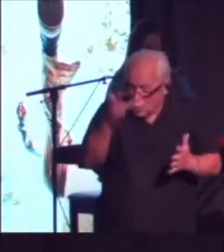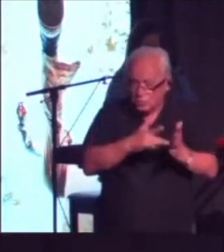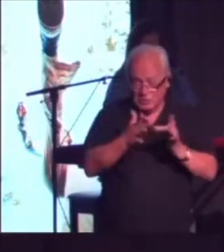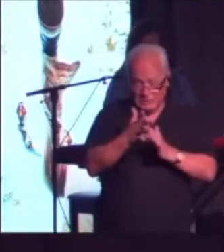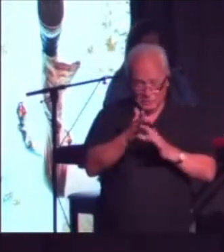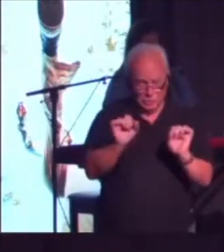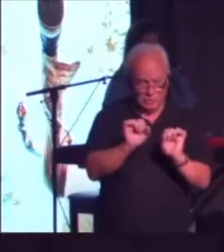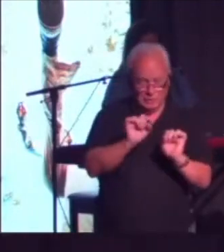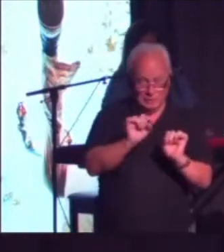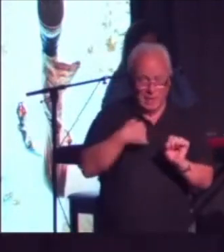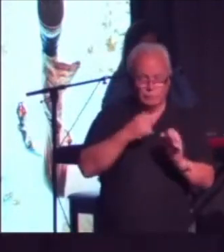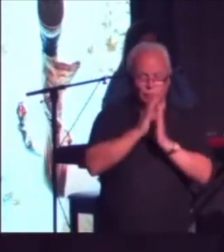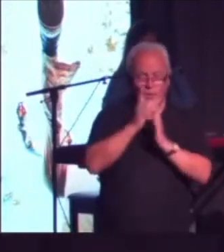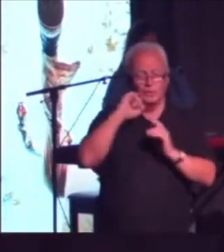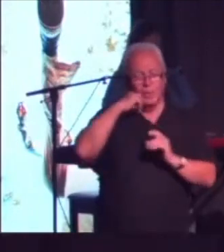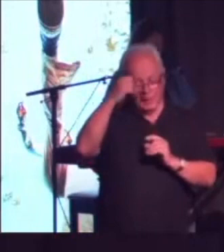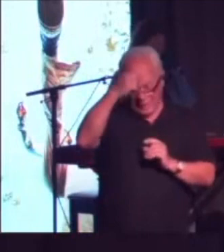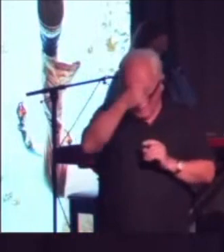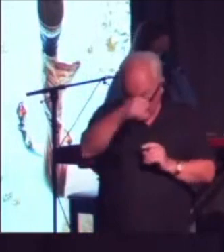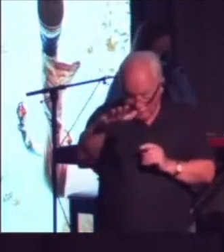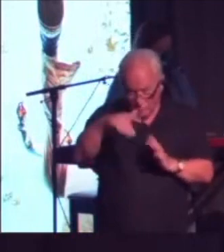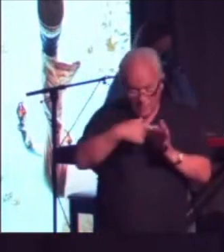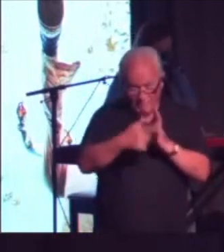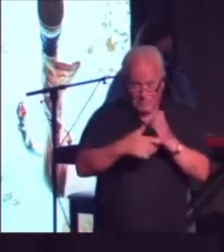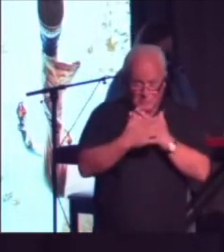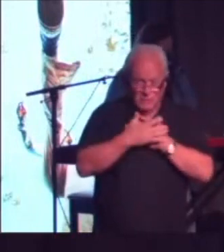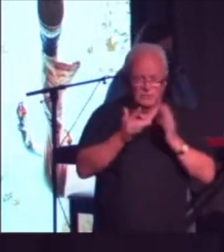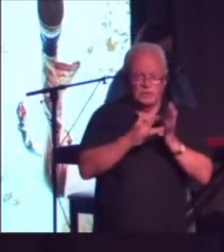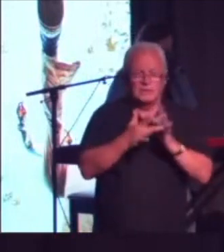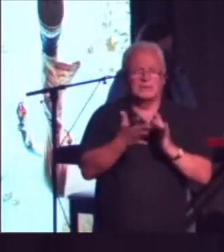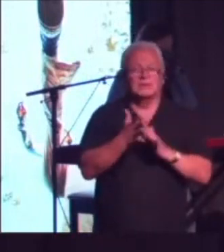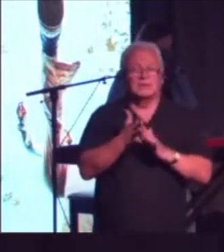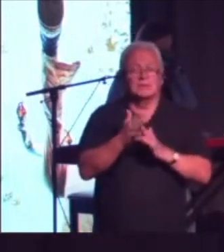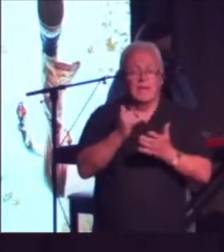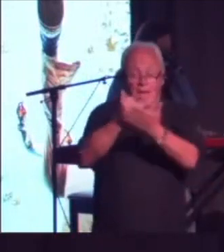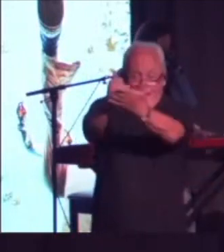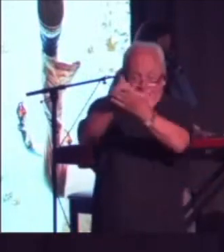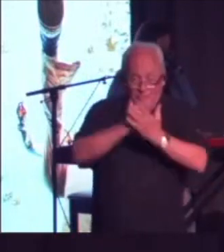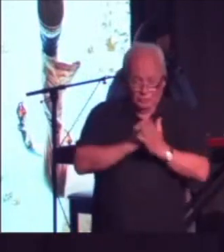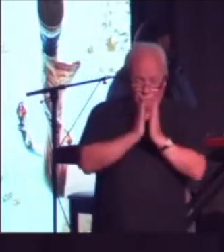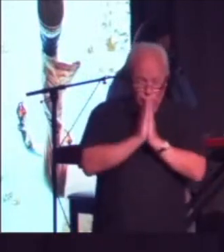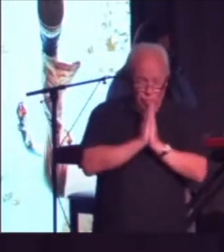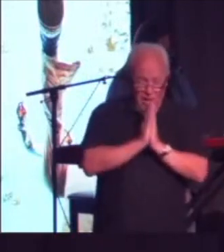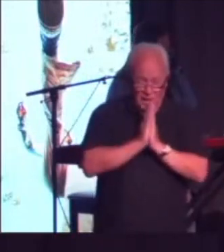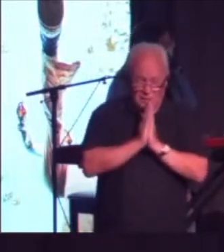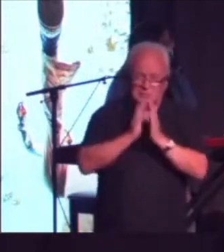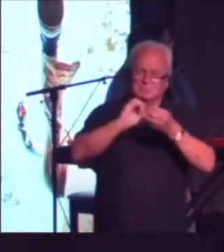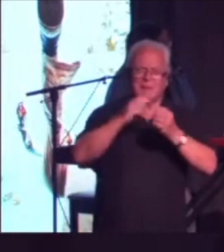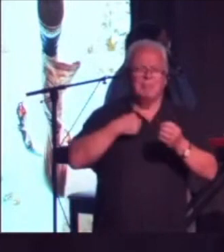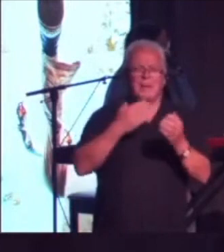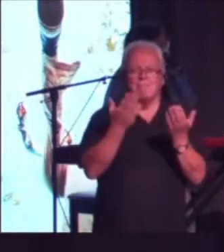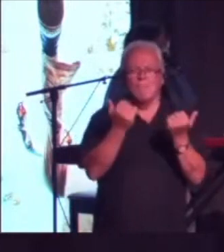Minister to hearts today, we pray, Lord. Help us to go and do likewise. Help us. That's our prayer. Make us more like Jesus. Make us a friend